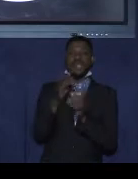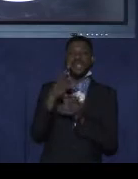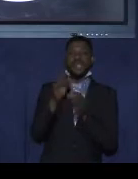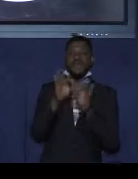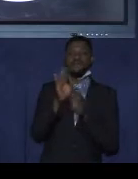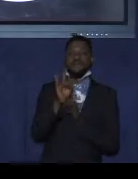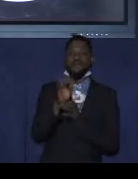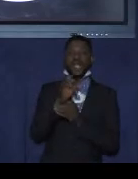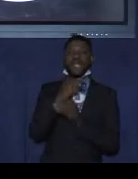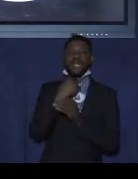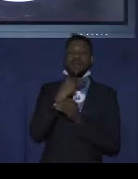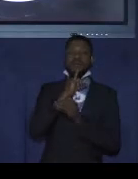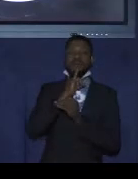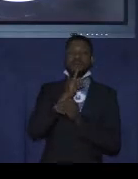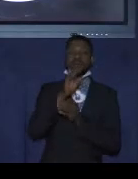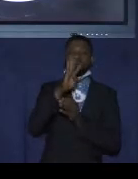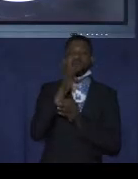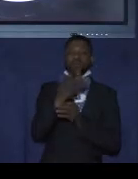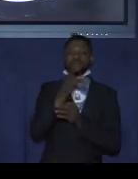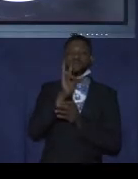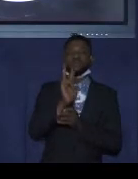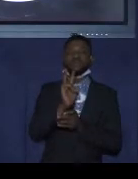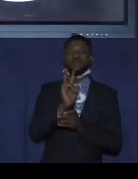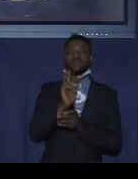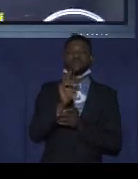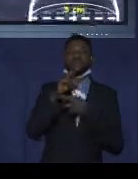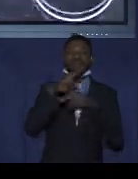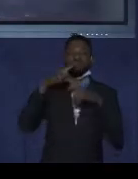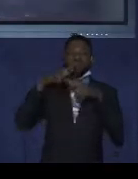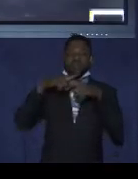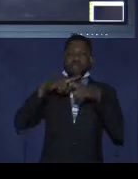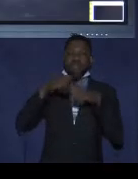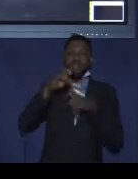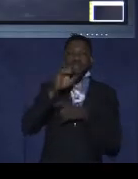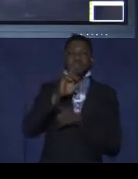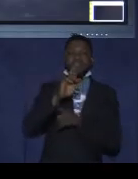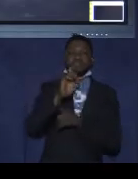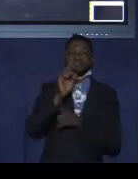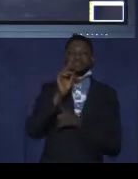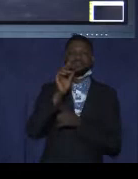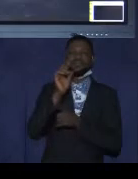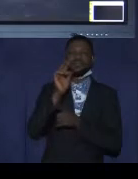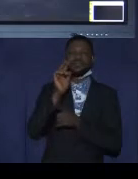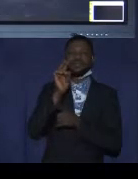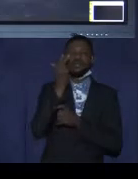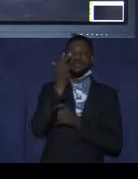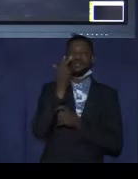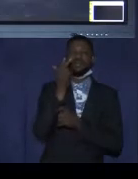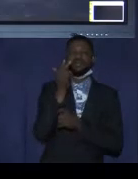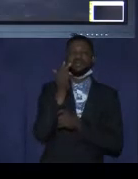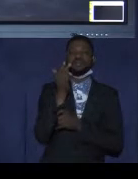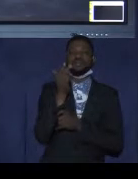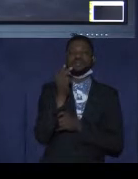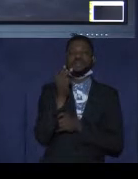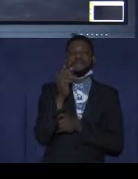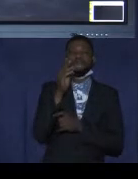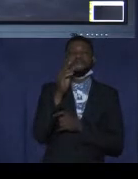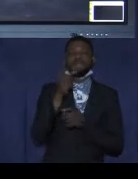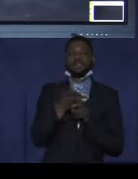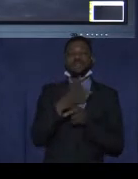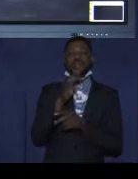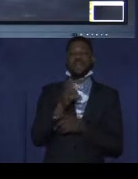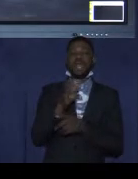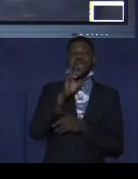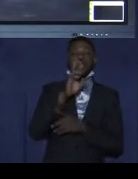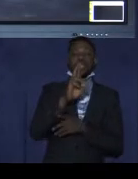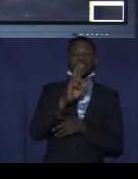Of course, the formula is 4 over 3 pi r cubed. That is 4 over 3 pi, then multiplying